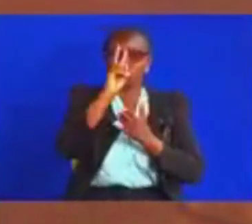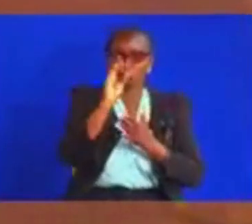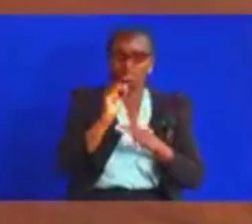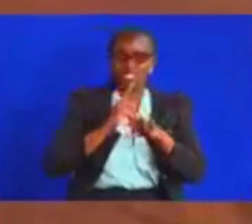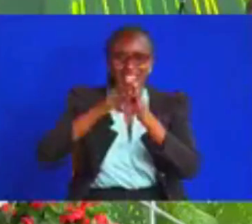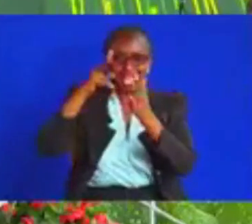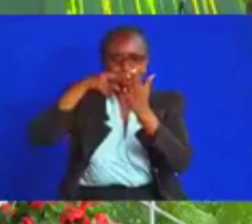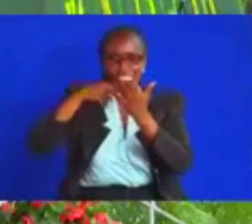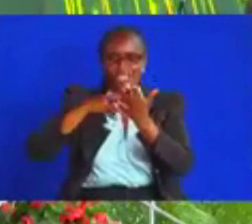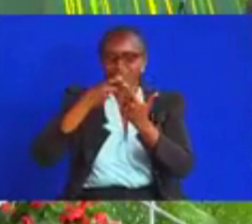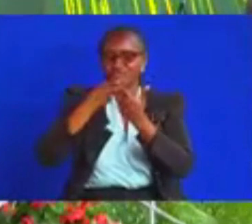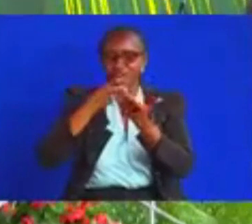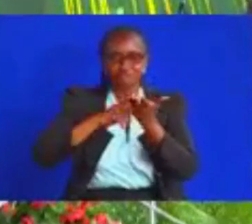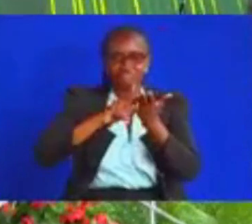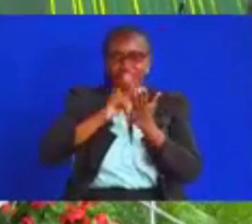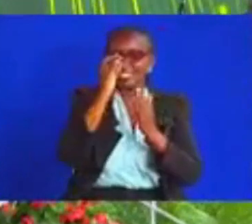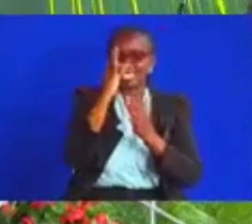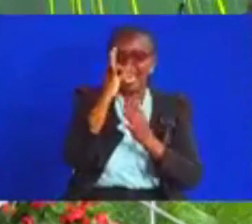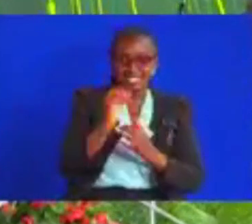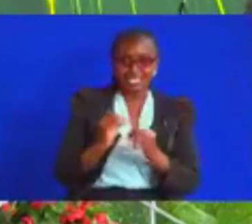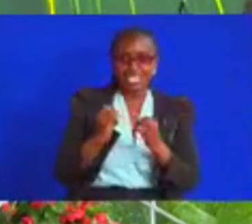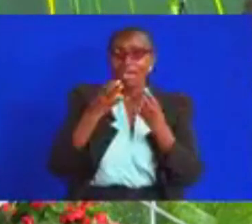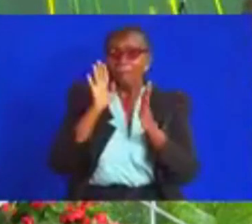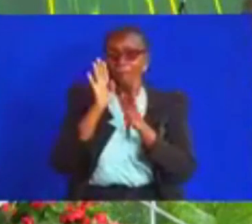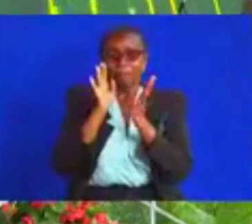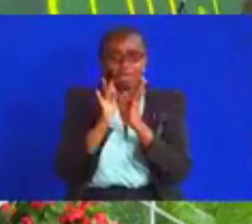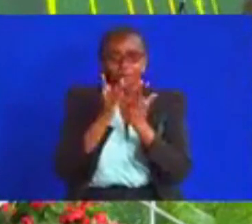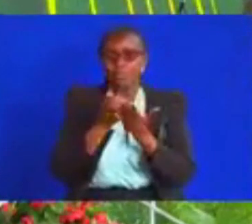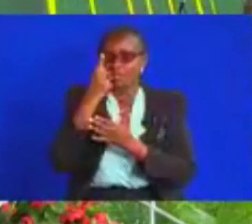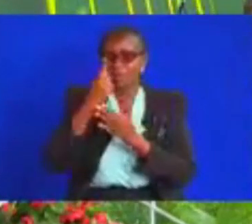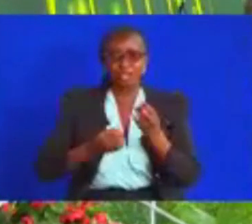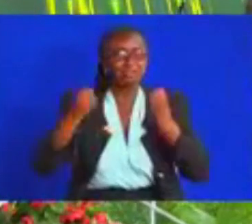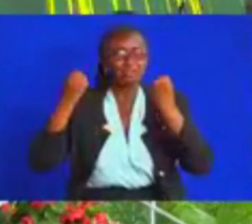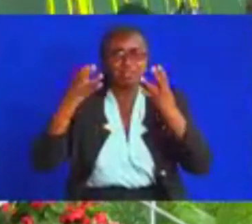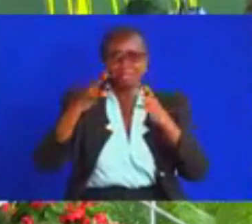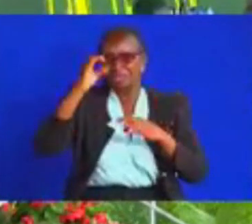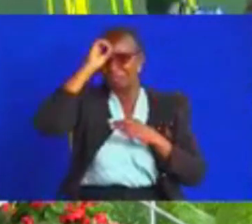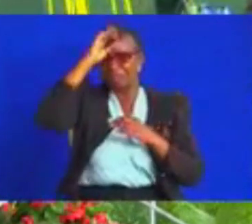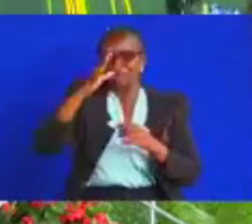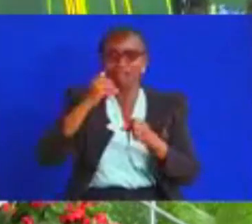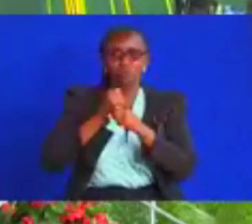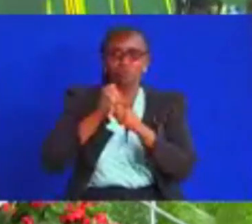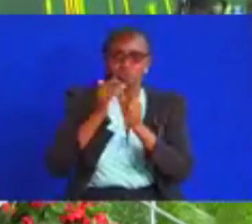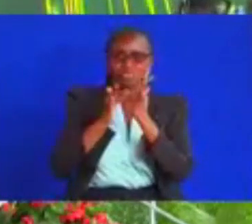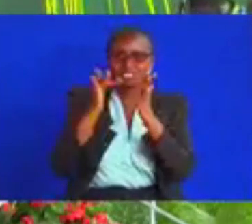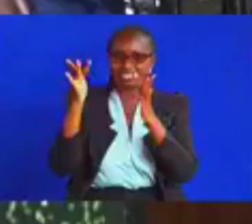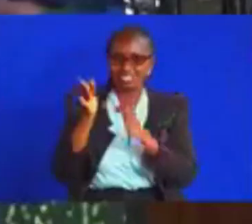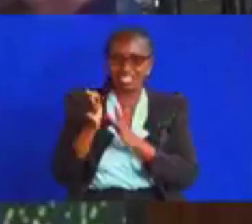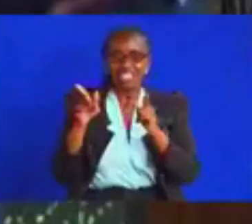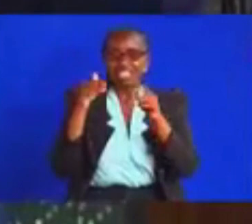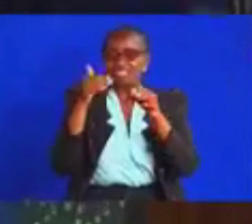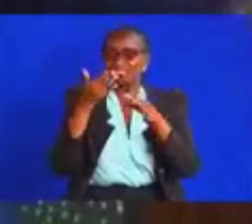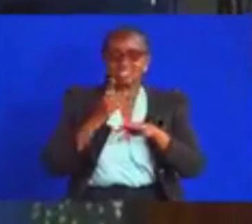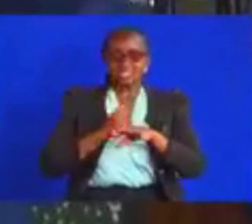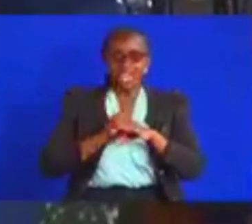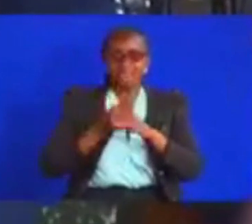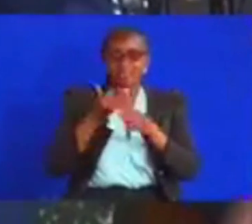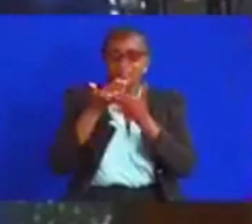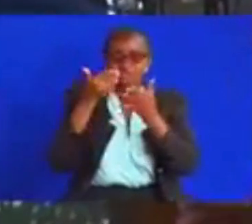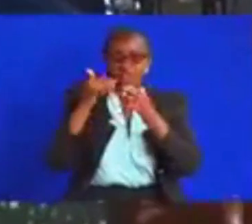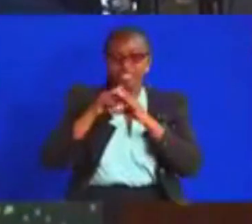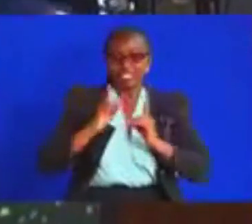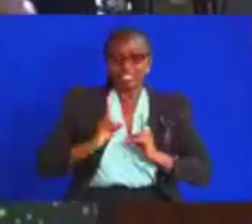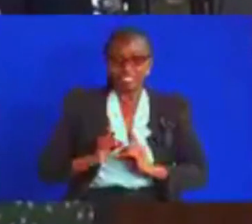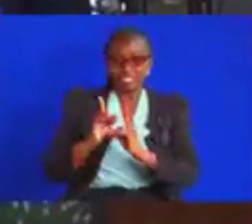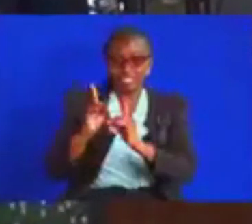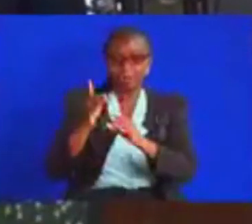verse 30, the Bible says, many other miracles did Jesus in the presence of his disciples,